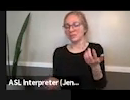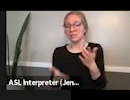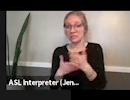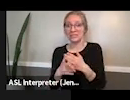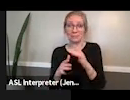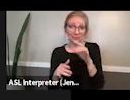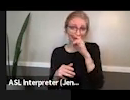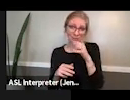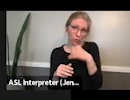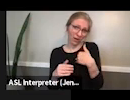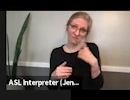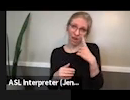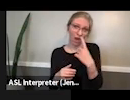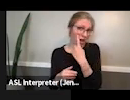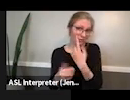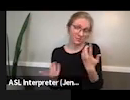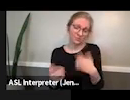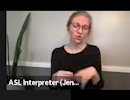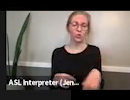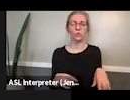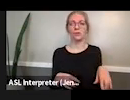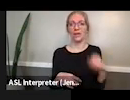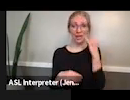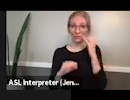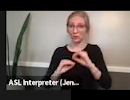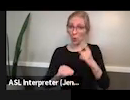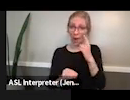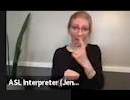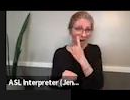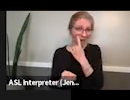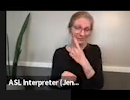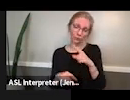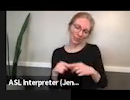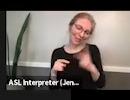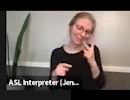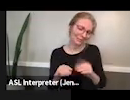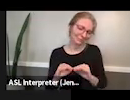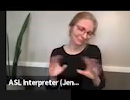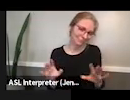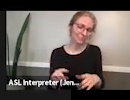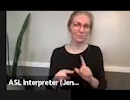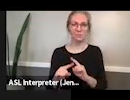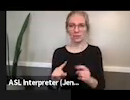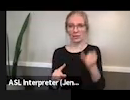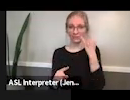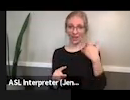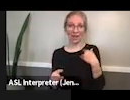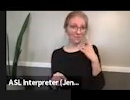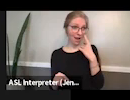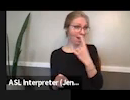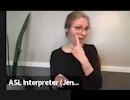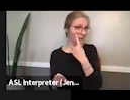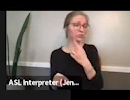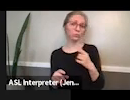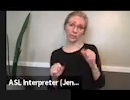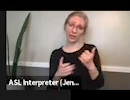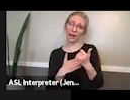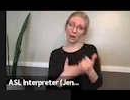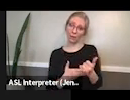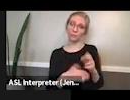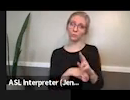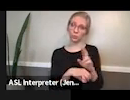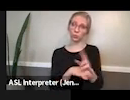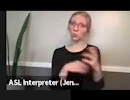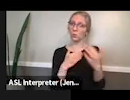don't have eyeballs. They're not going to see if they don't have eyeballs, okay? But if they have eyeballs, there are things we can do to help them use what vision they